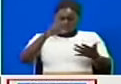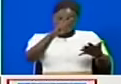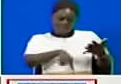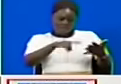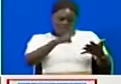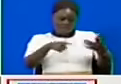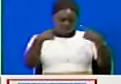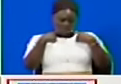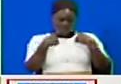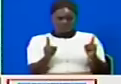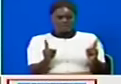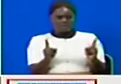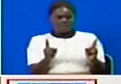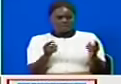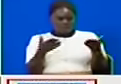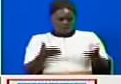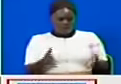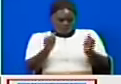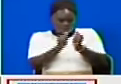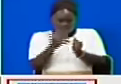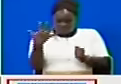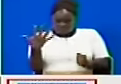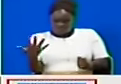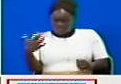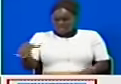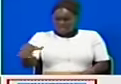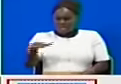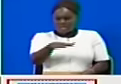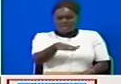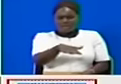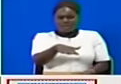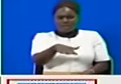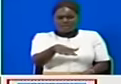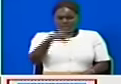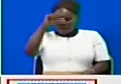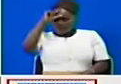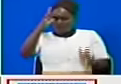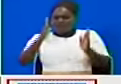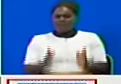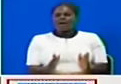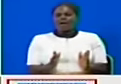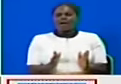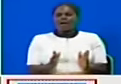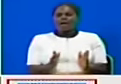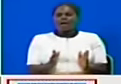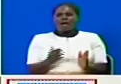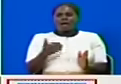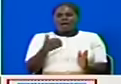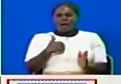results so far in the 15 constituencies. And in the governor's position, whereby we have